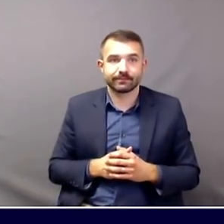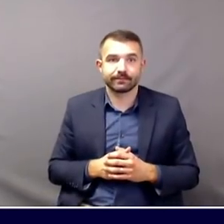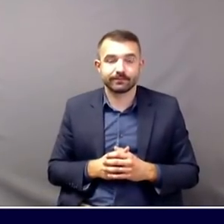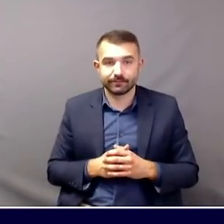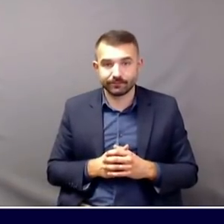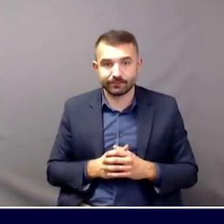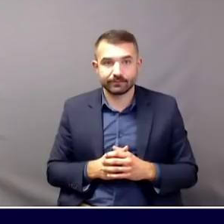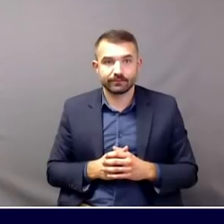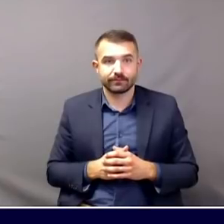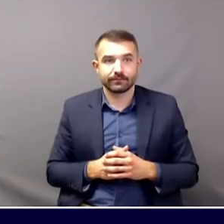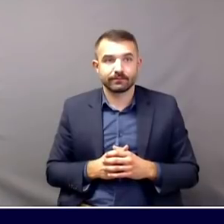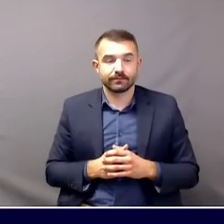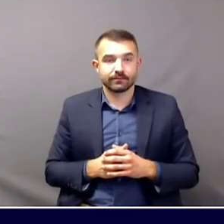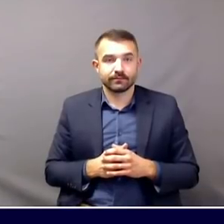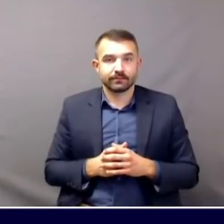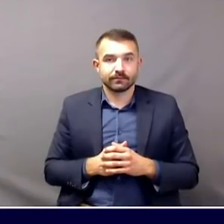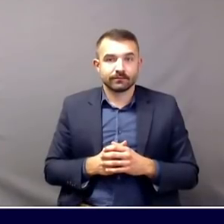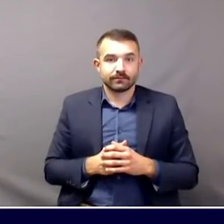but those 3 states.